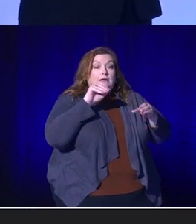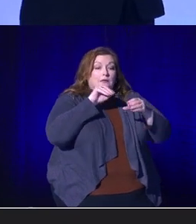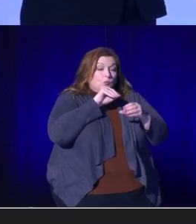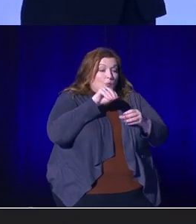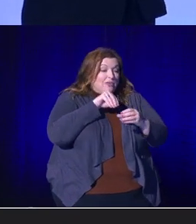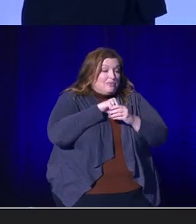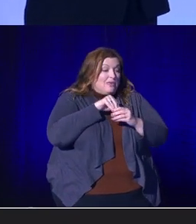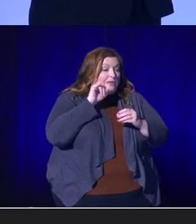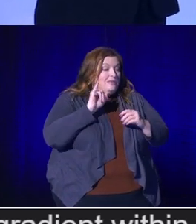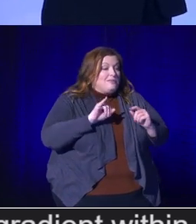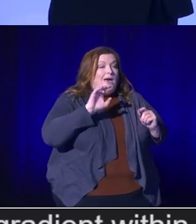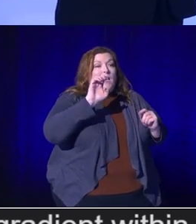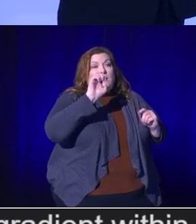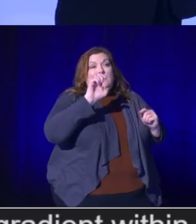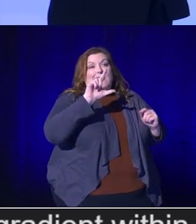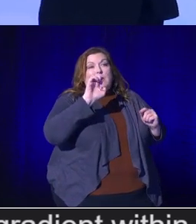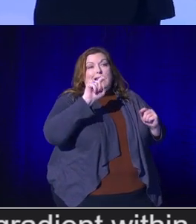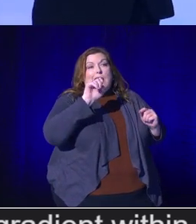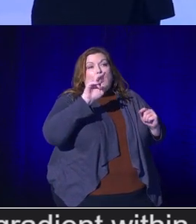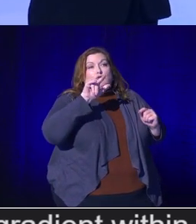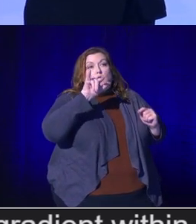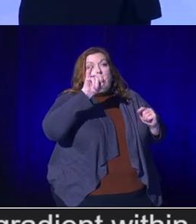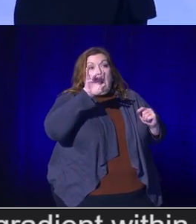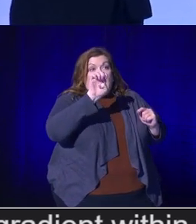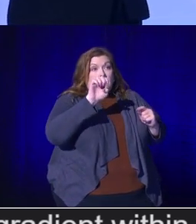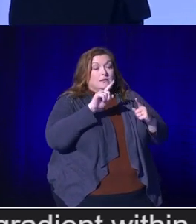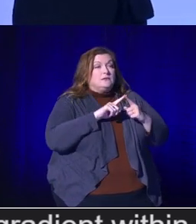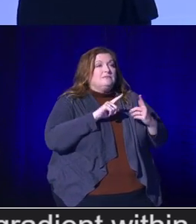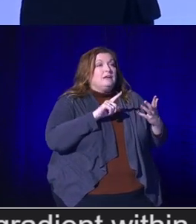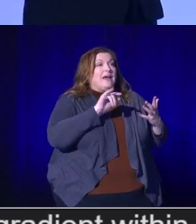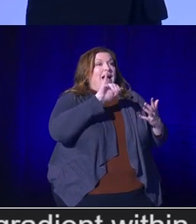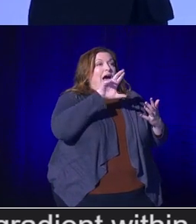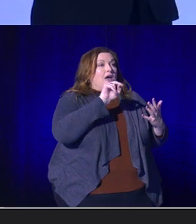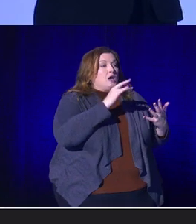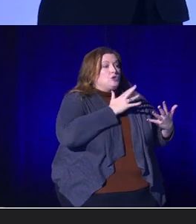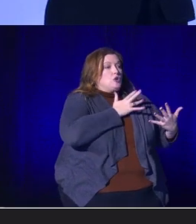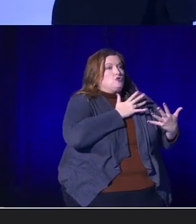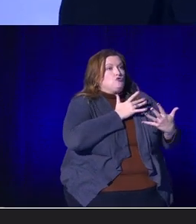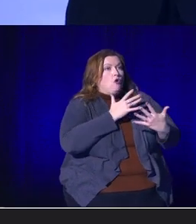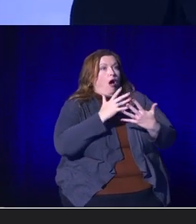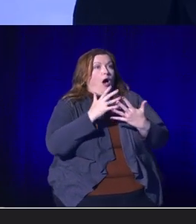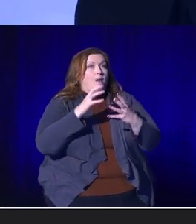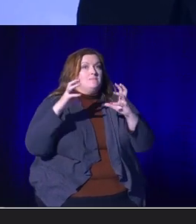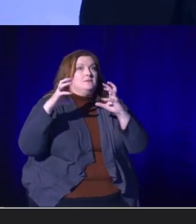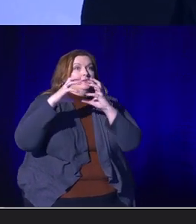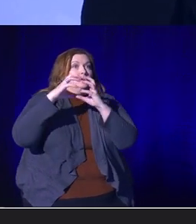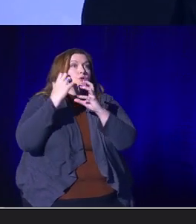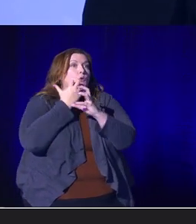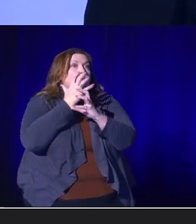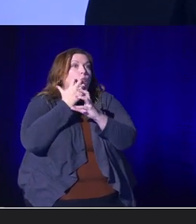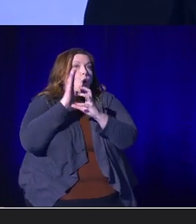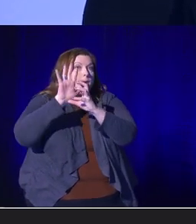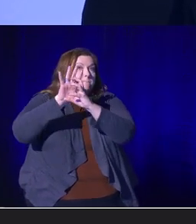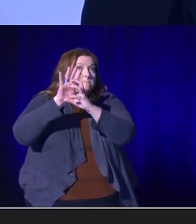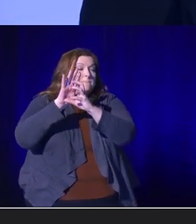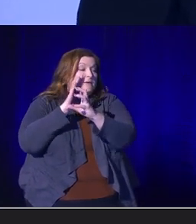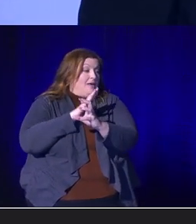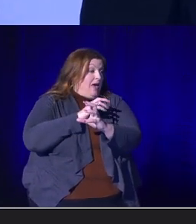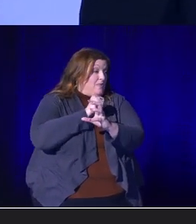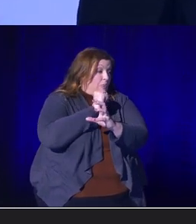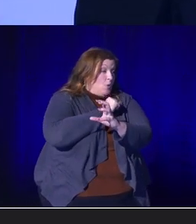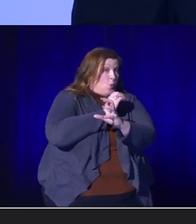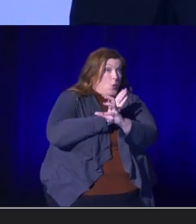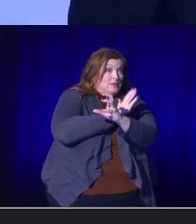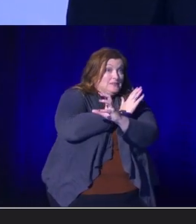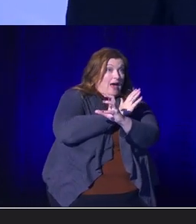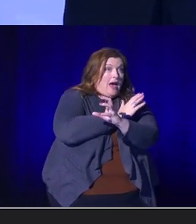kind of drawn towards that warm side and sparse at the cold side, and that causes the observation